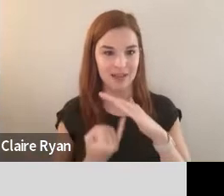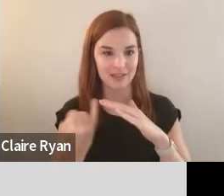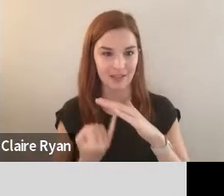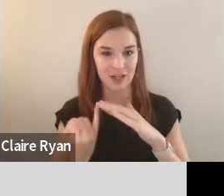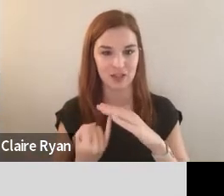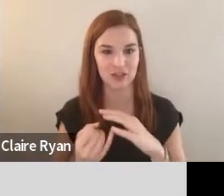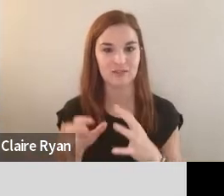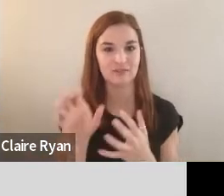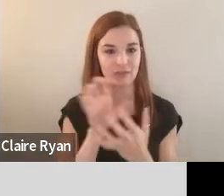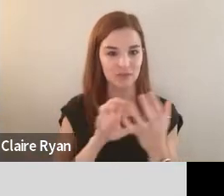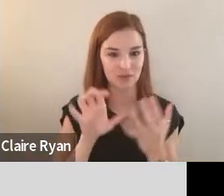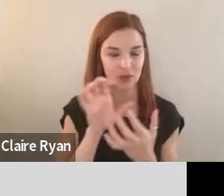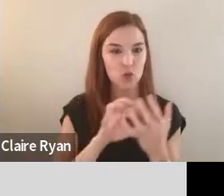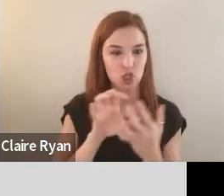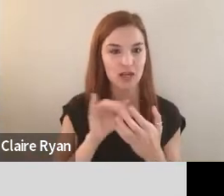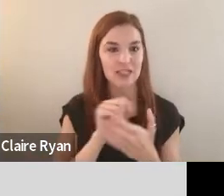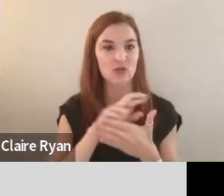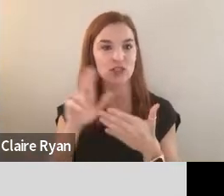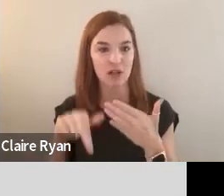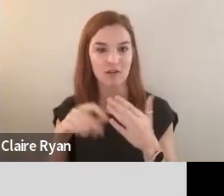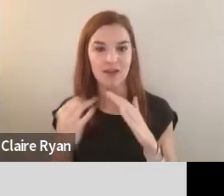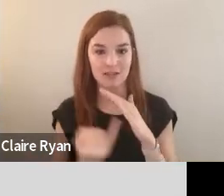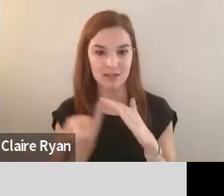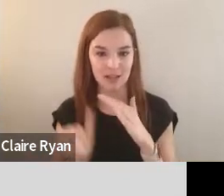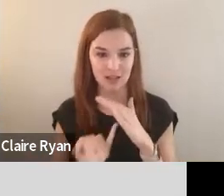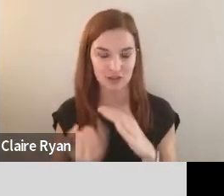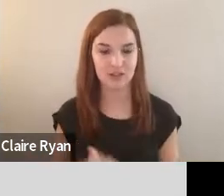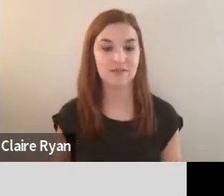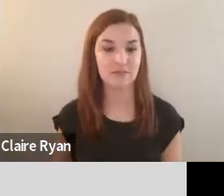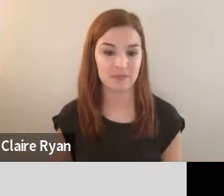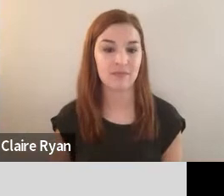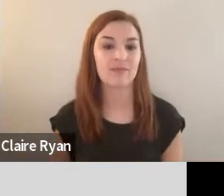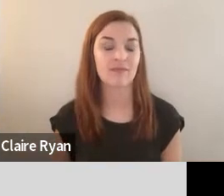So someone said a person feeling confused about being isolated.